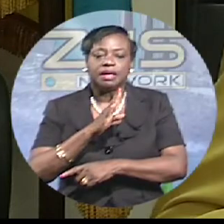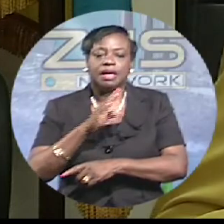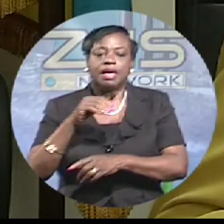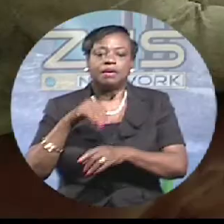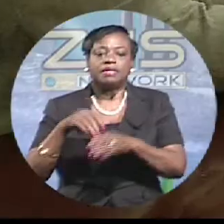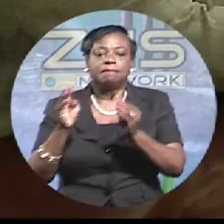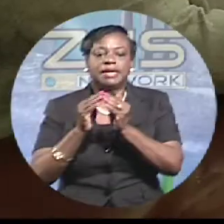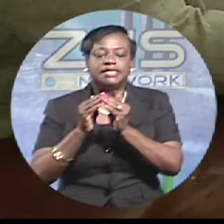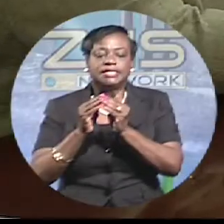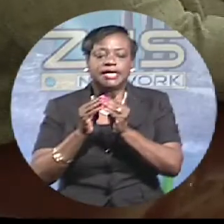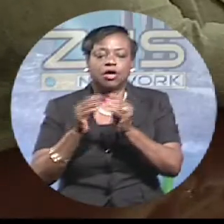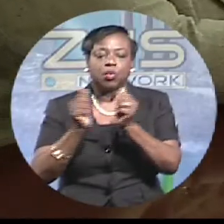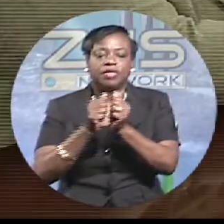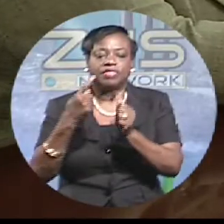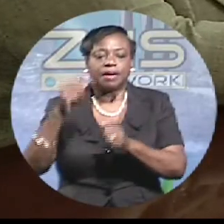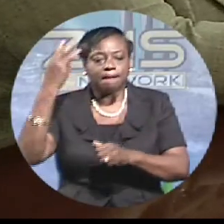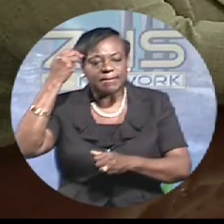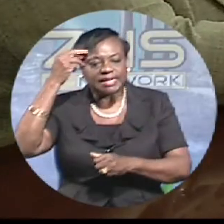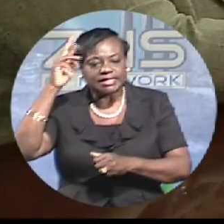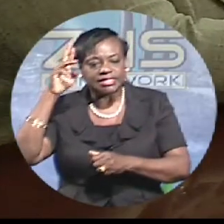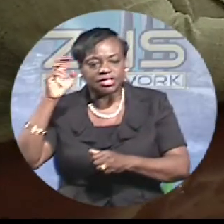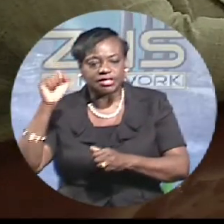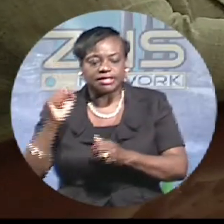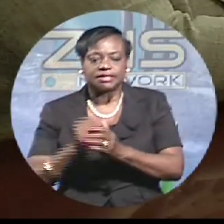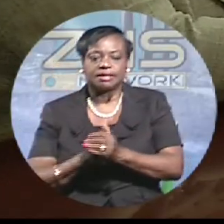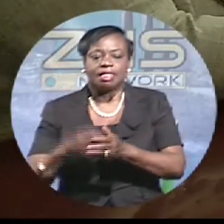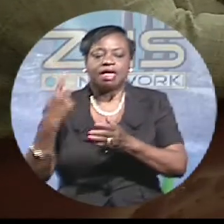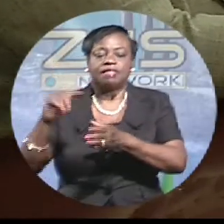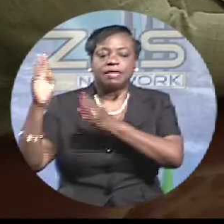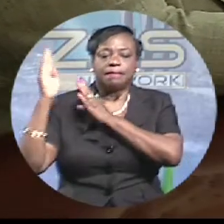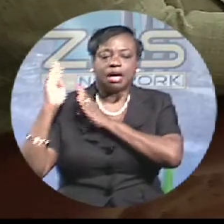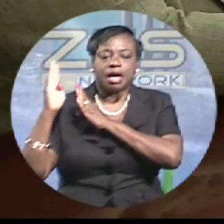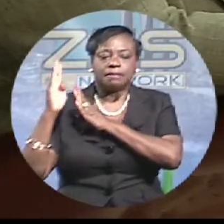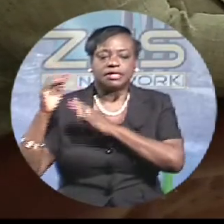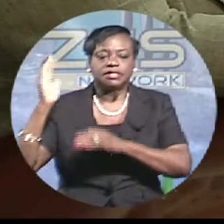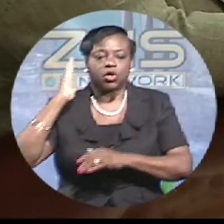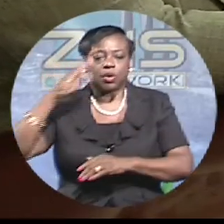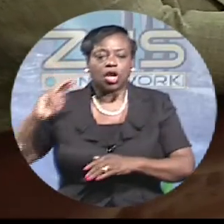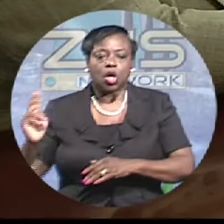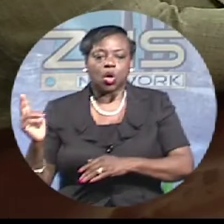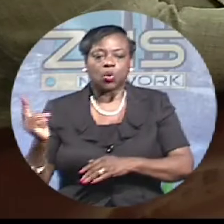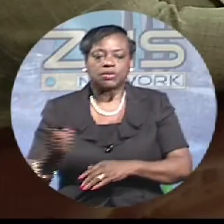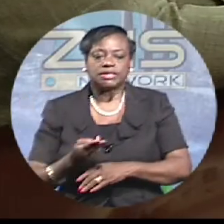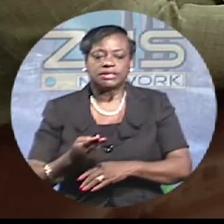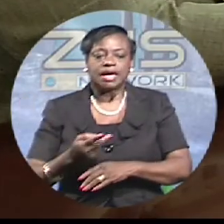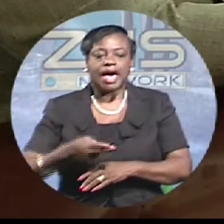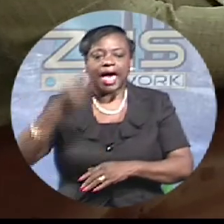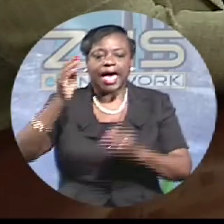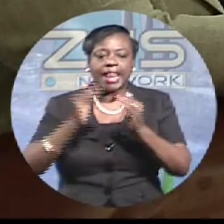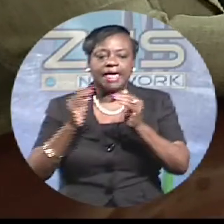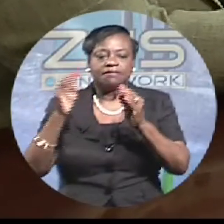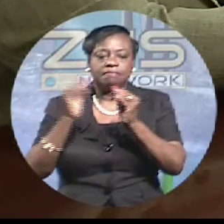the ministers. The Bahamas will host the high-level ministerial meeting in September. Fern Carey, CNN Network News.